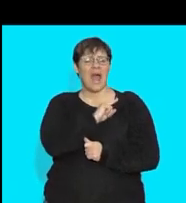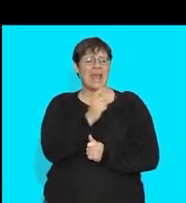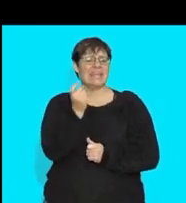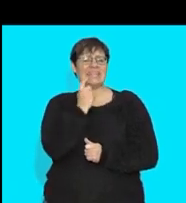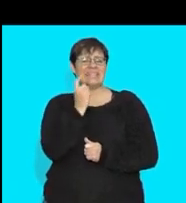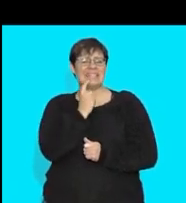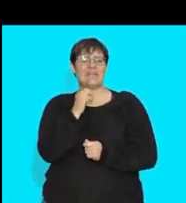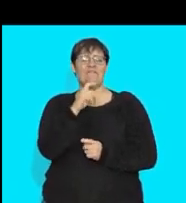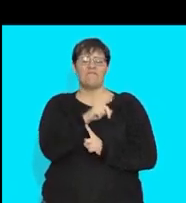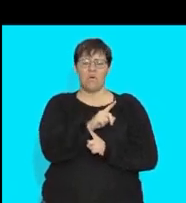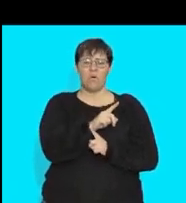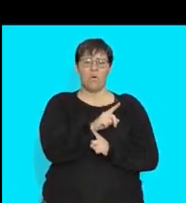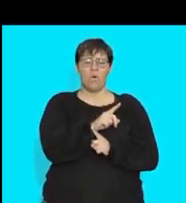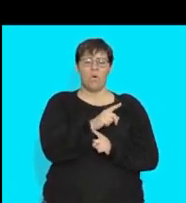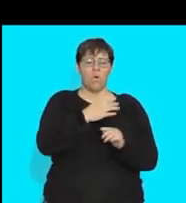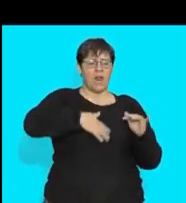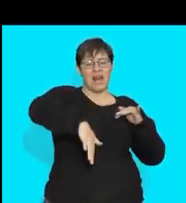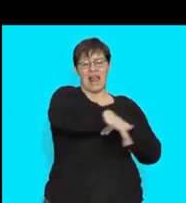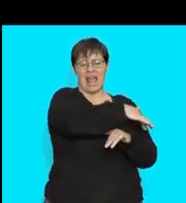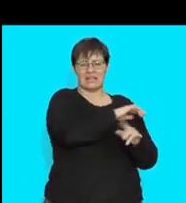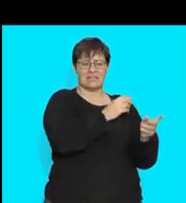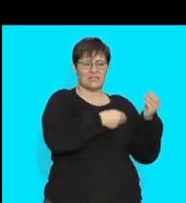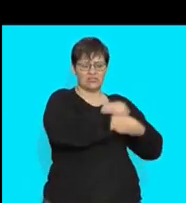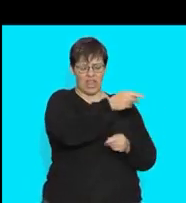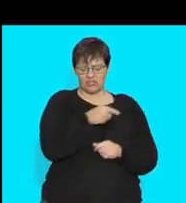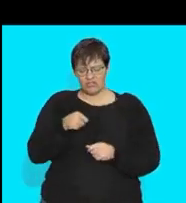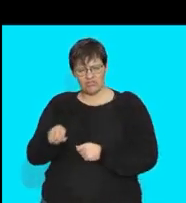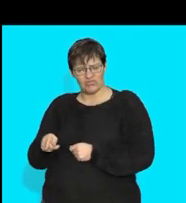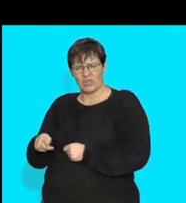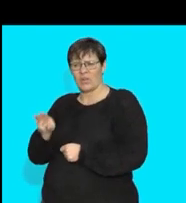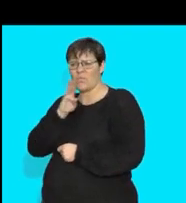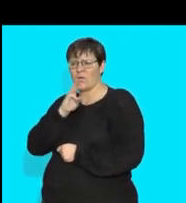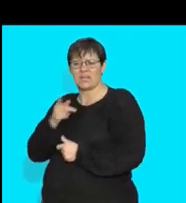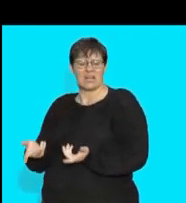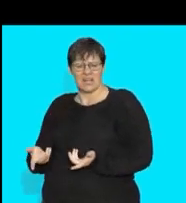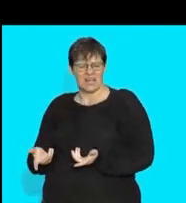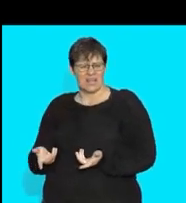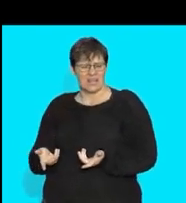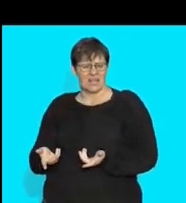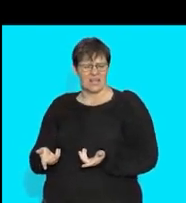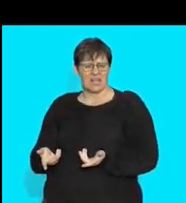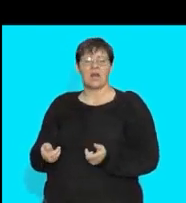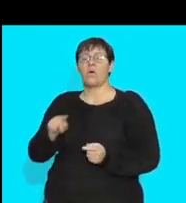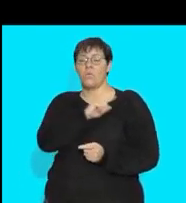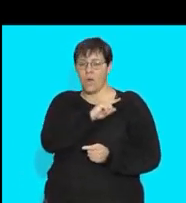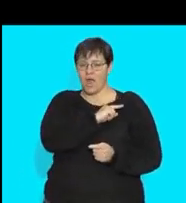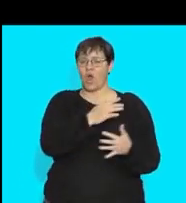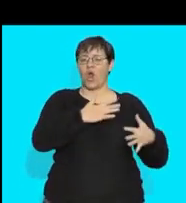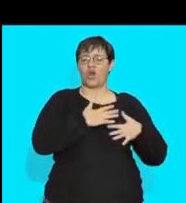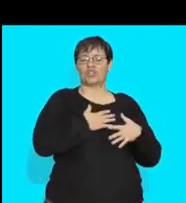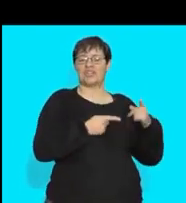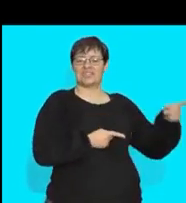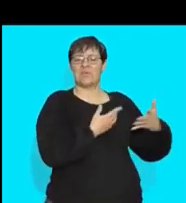it easier for terrestrial organisms to exchange gases? Right. The reason being is